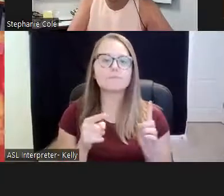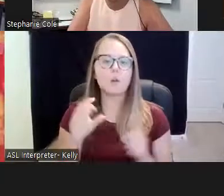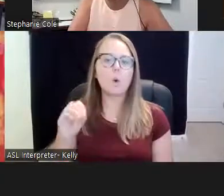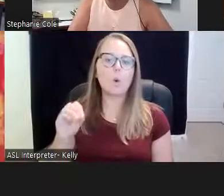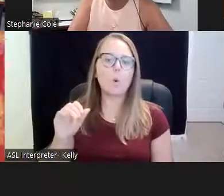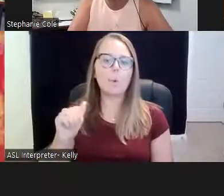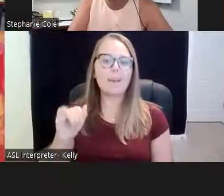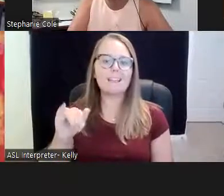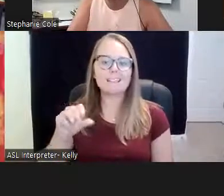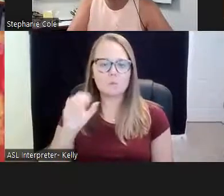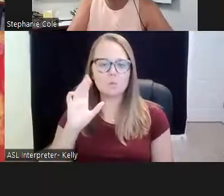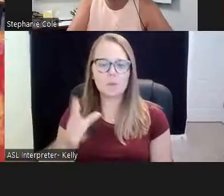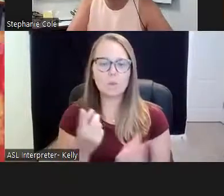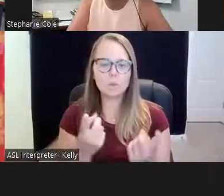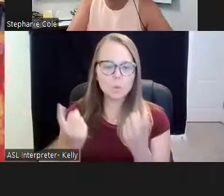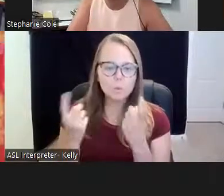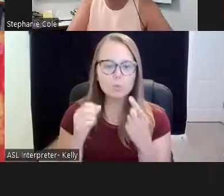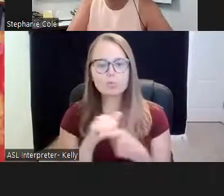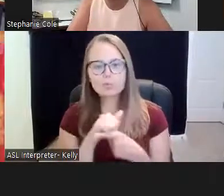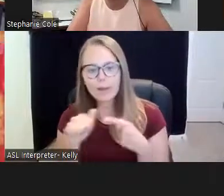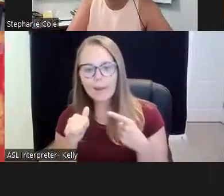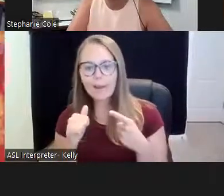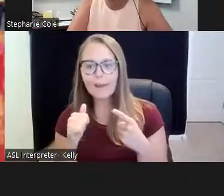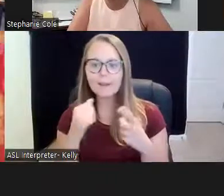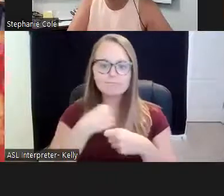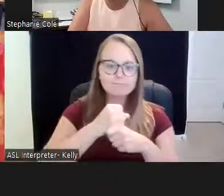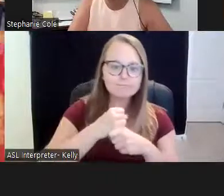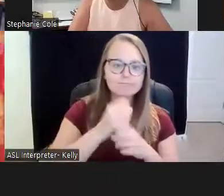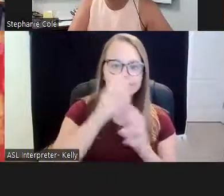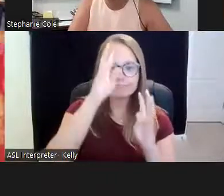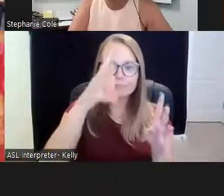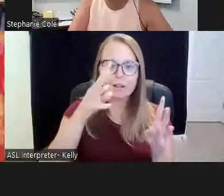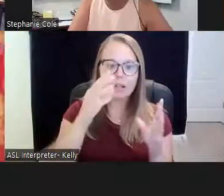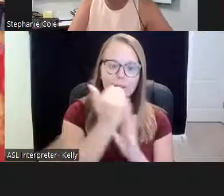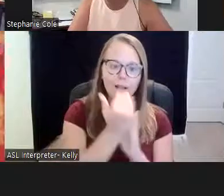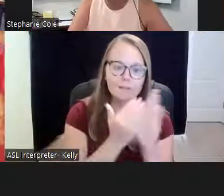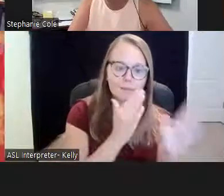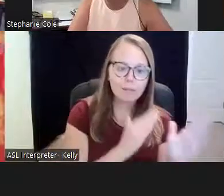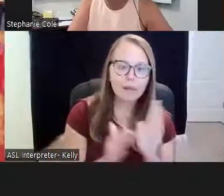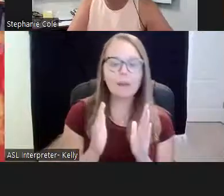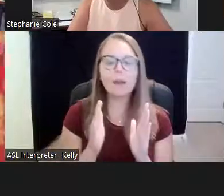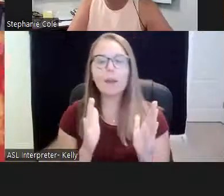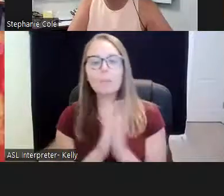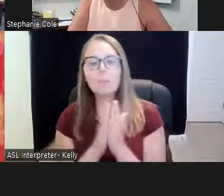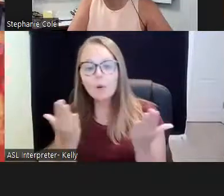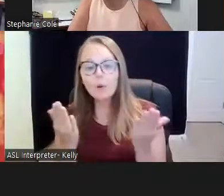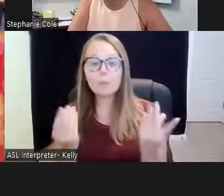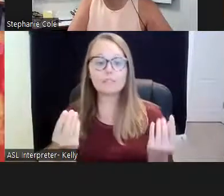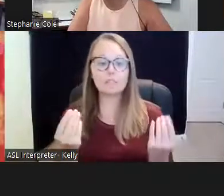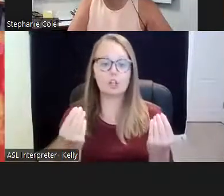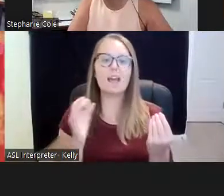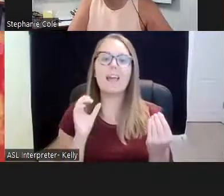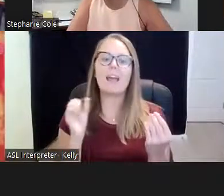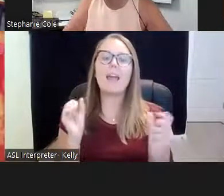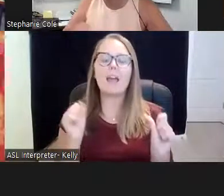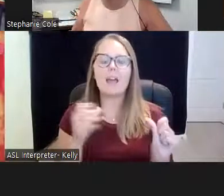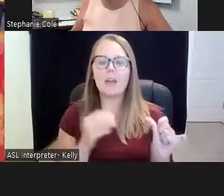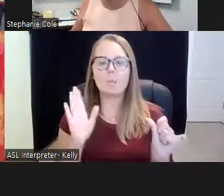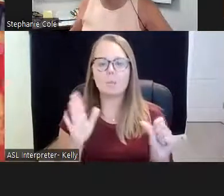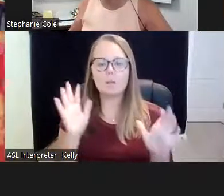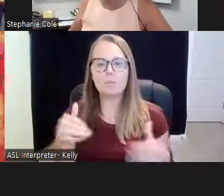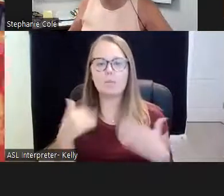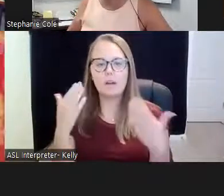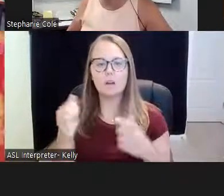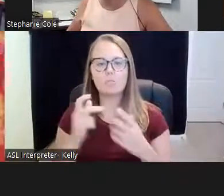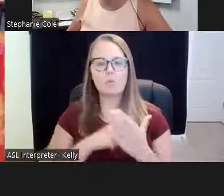creates the lesson plans and the books and materials for the tutors and provides a program